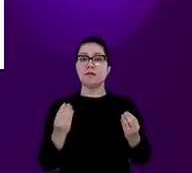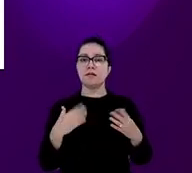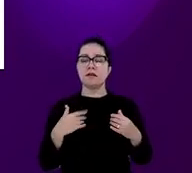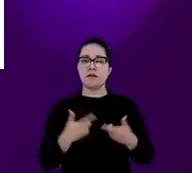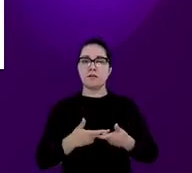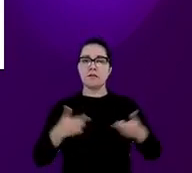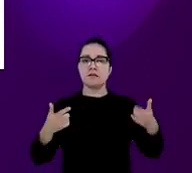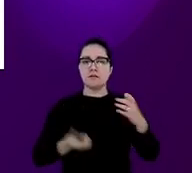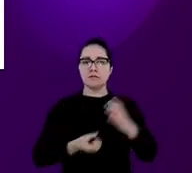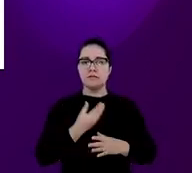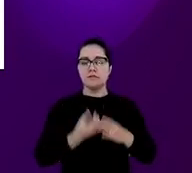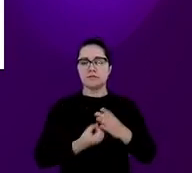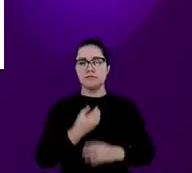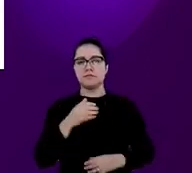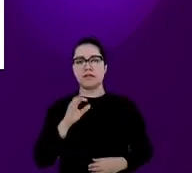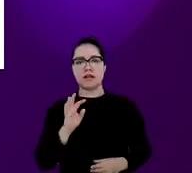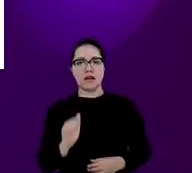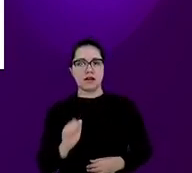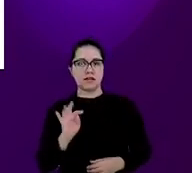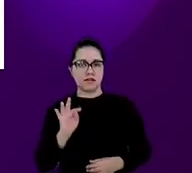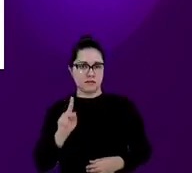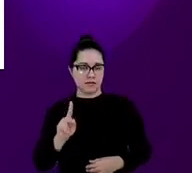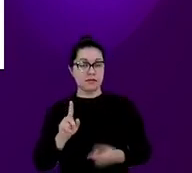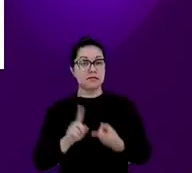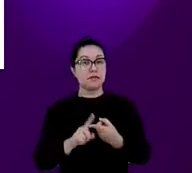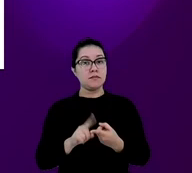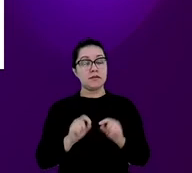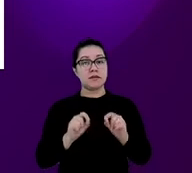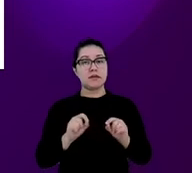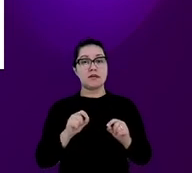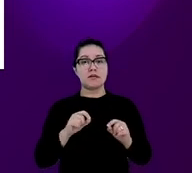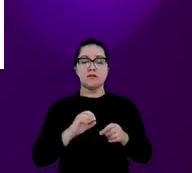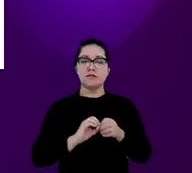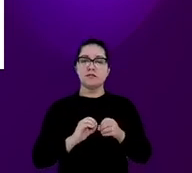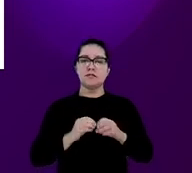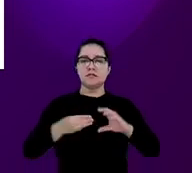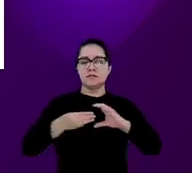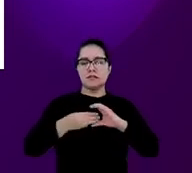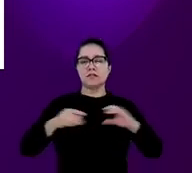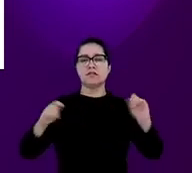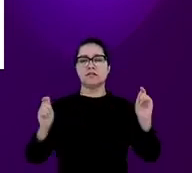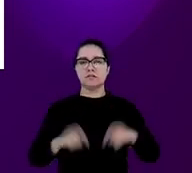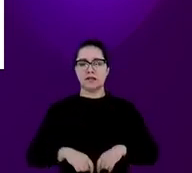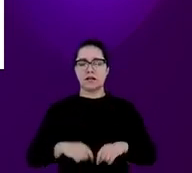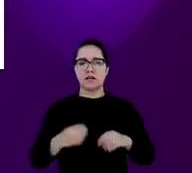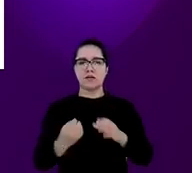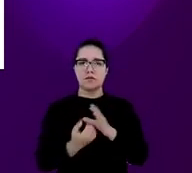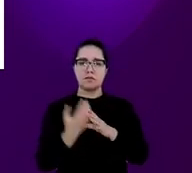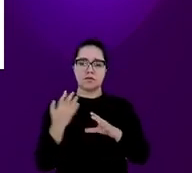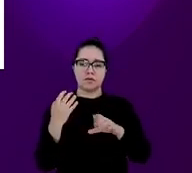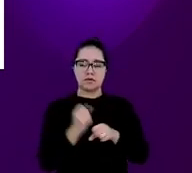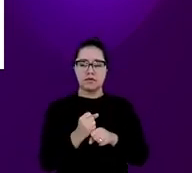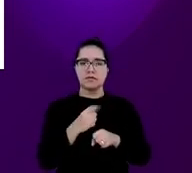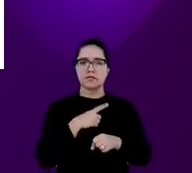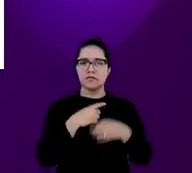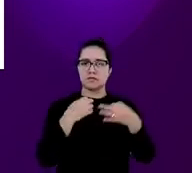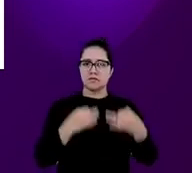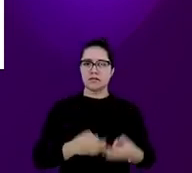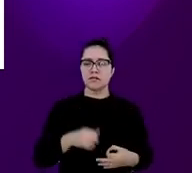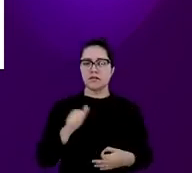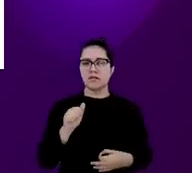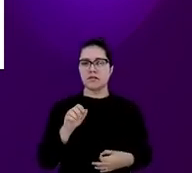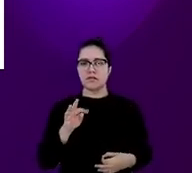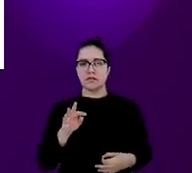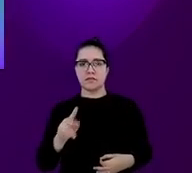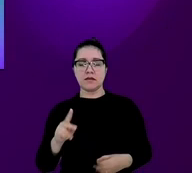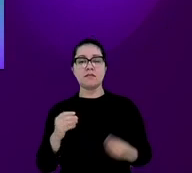the right amount of ATP to produce their own medicines,